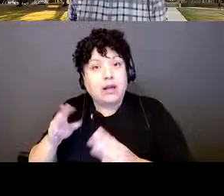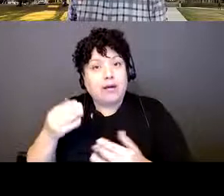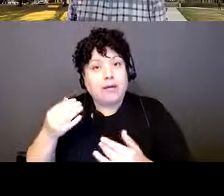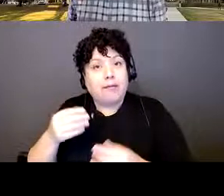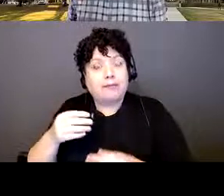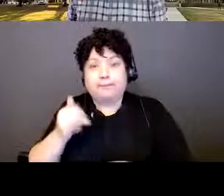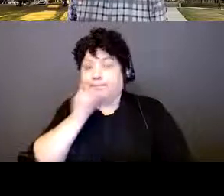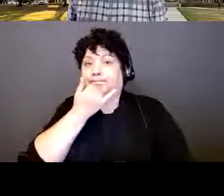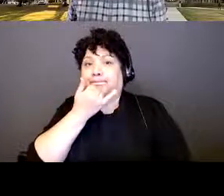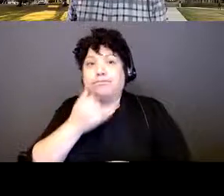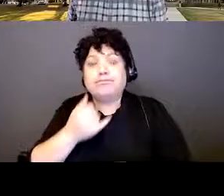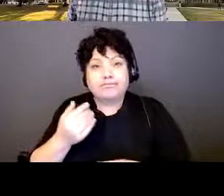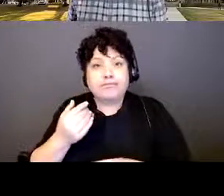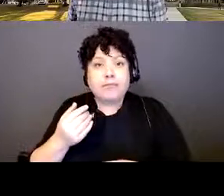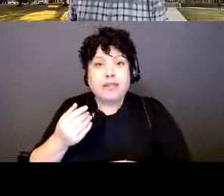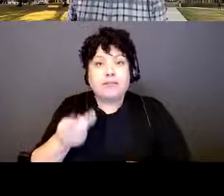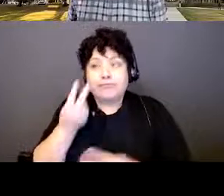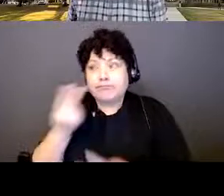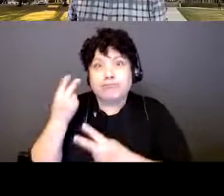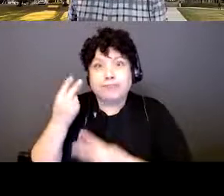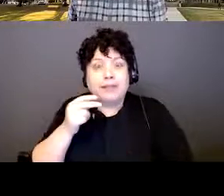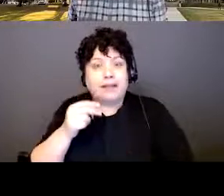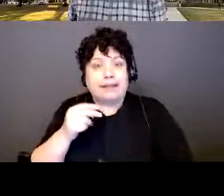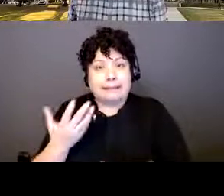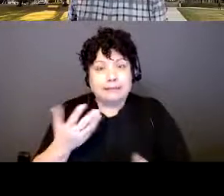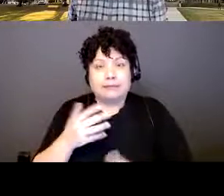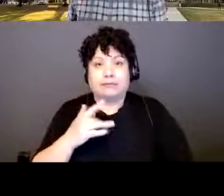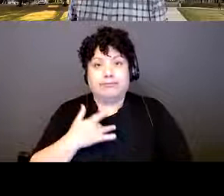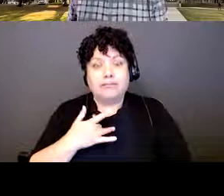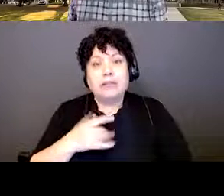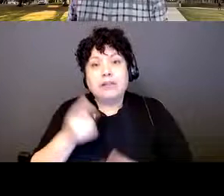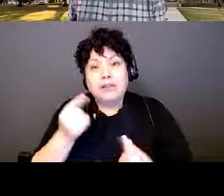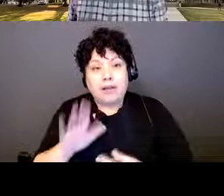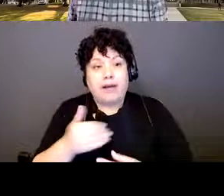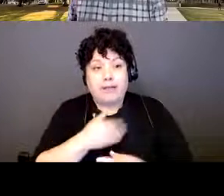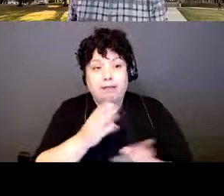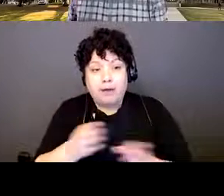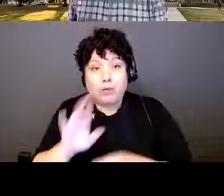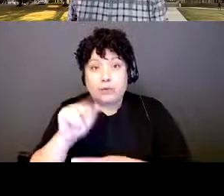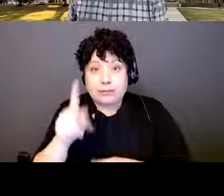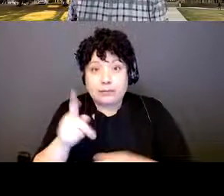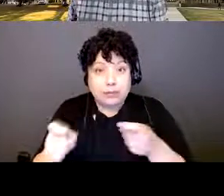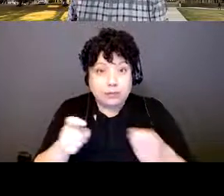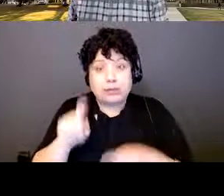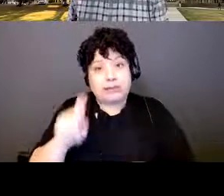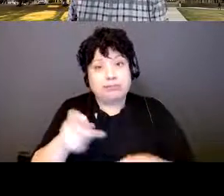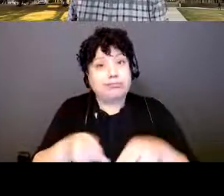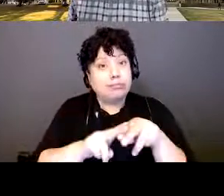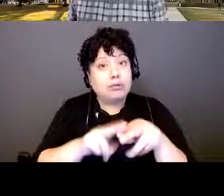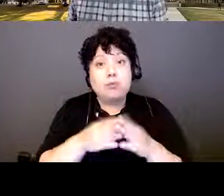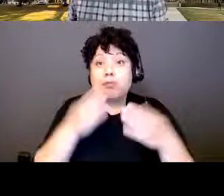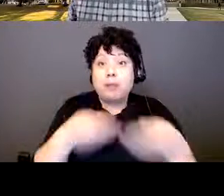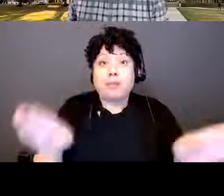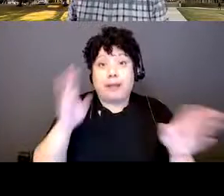A need to look at basic issues around safety planning and risk management, and a need for public education and also